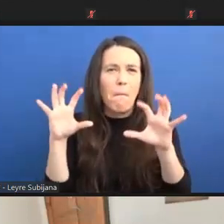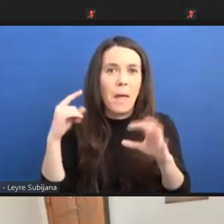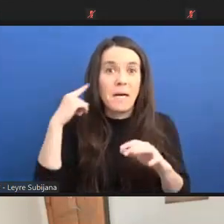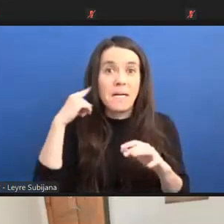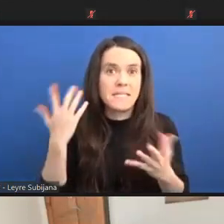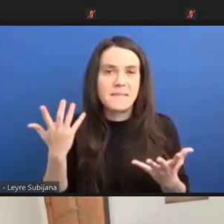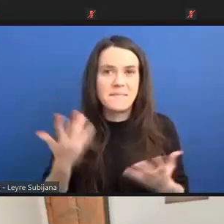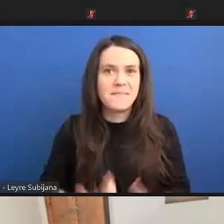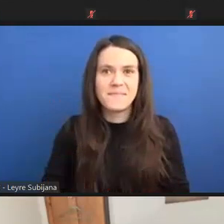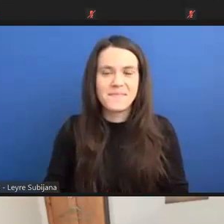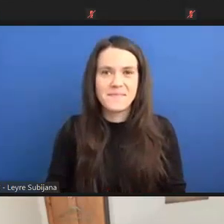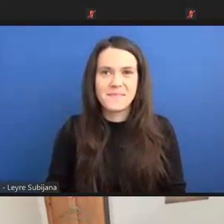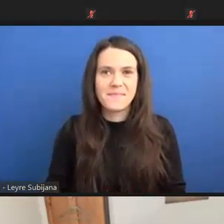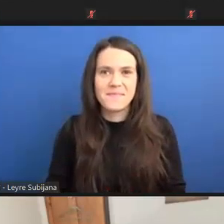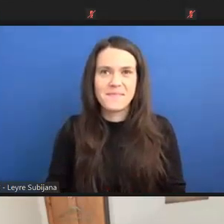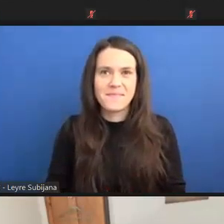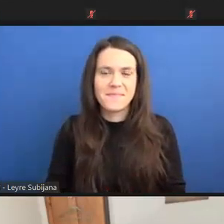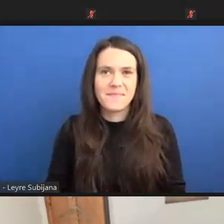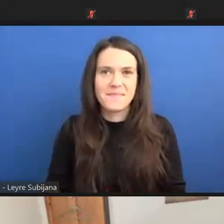I wanted to say that, yeah.